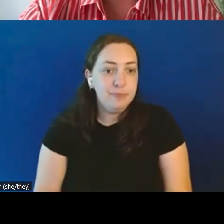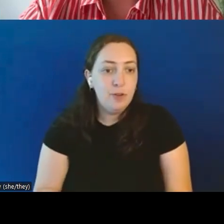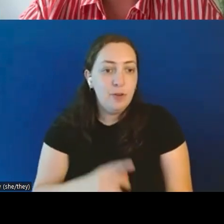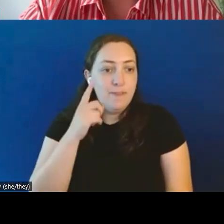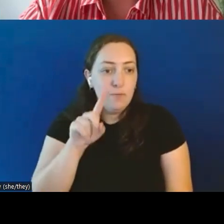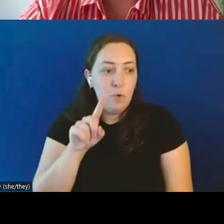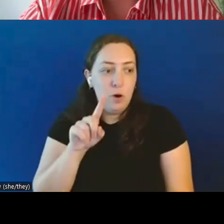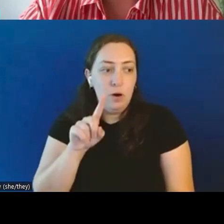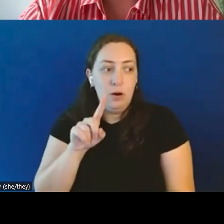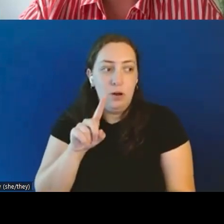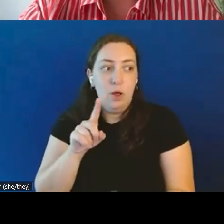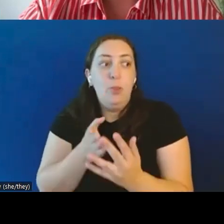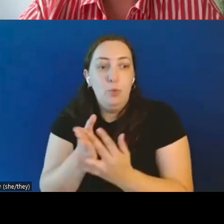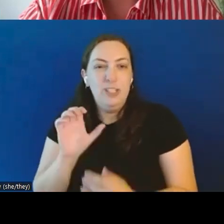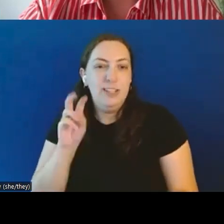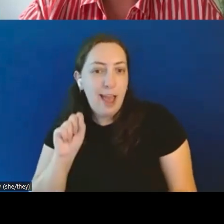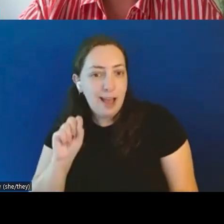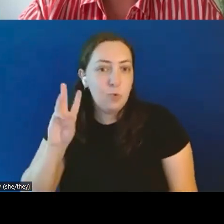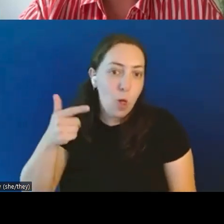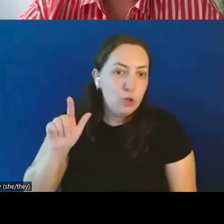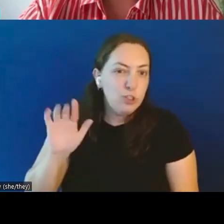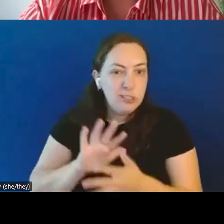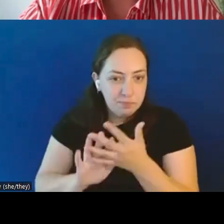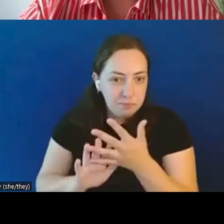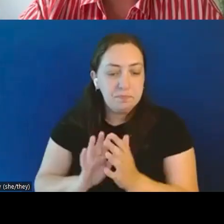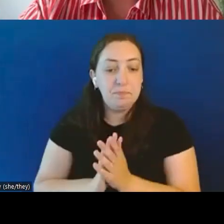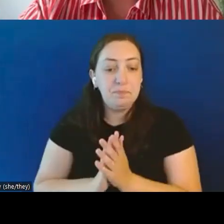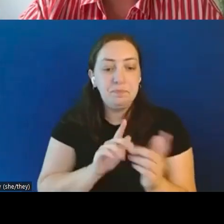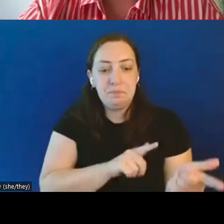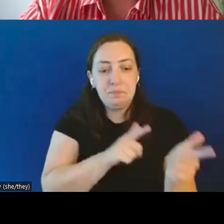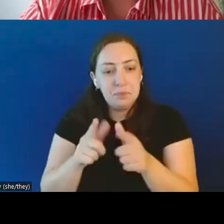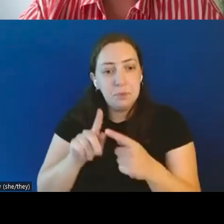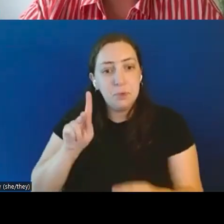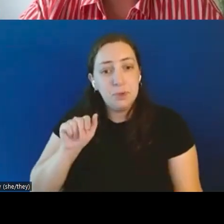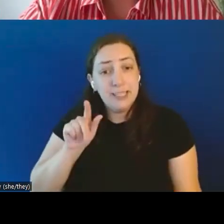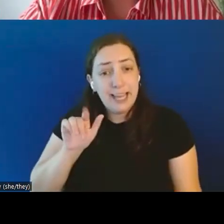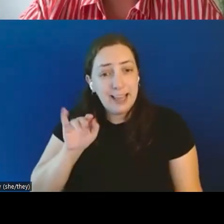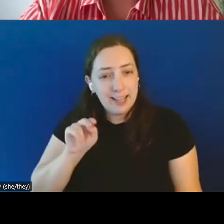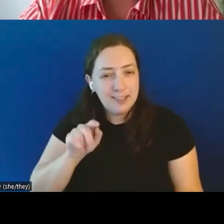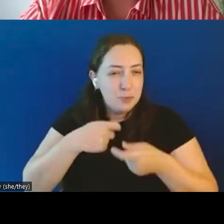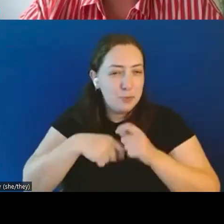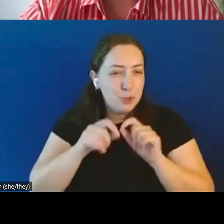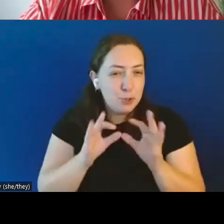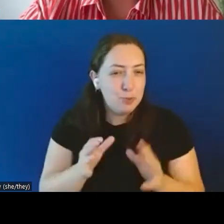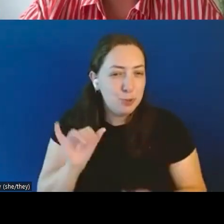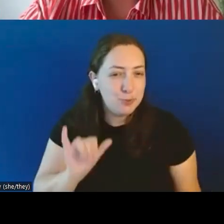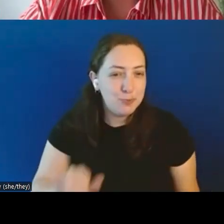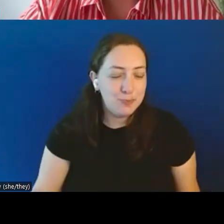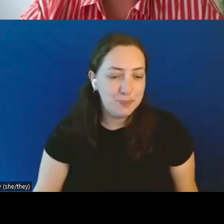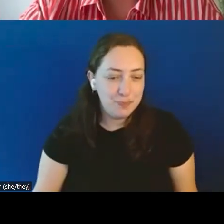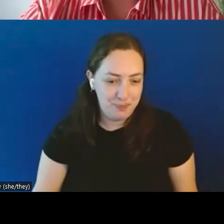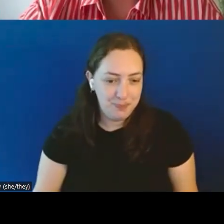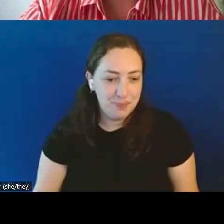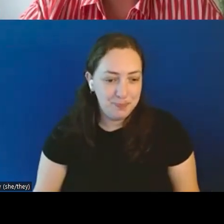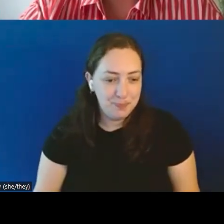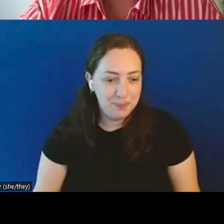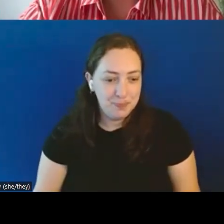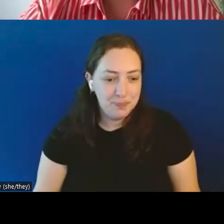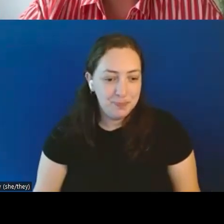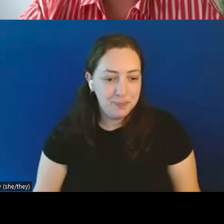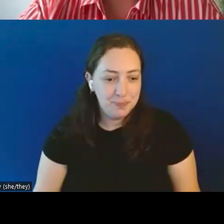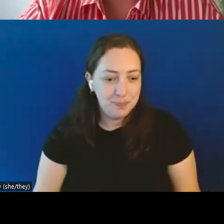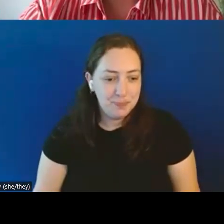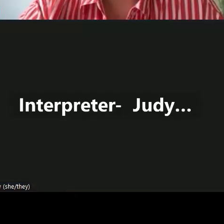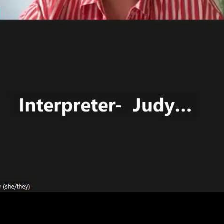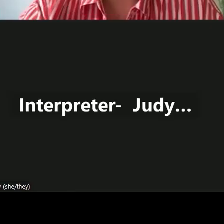a pharmacist this season. Let me turn it to Caitlin. Dave, fantastic. I totally agree with all you said. I want to